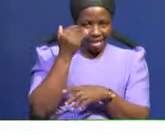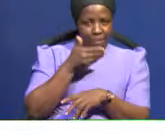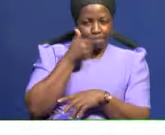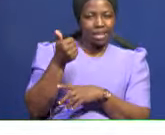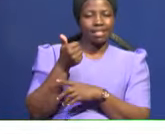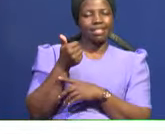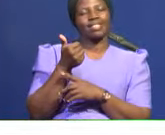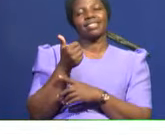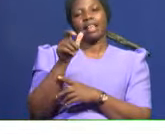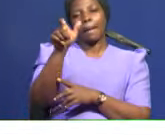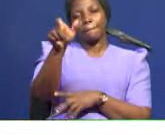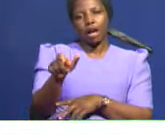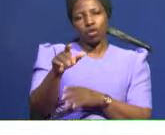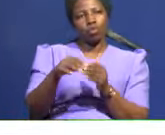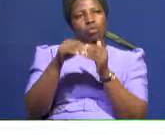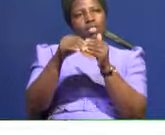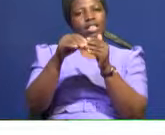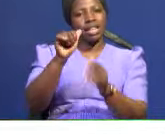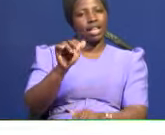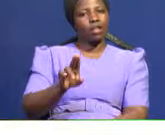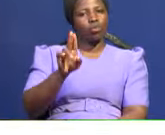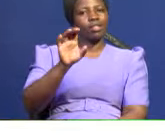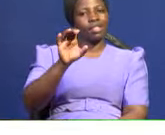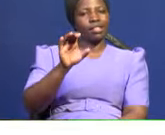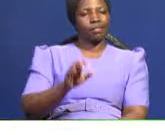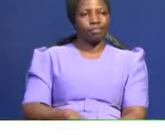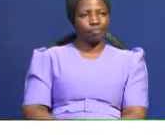lead the Africa Union Commission.